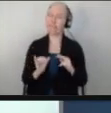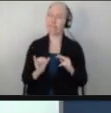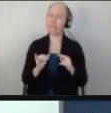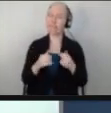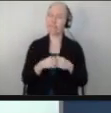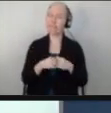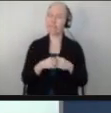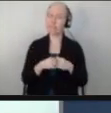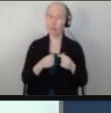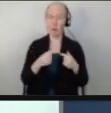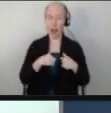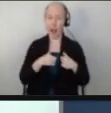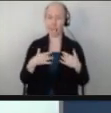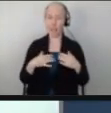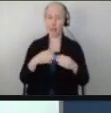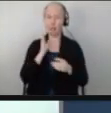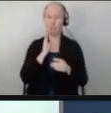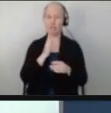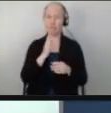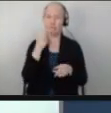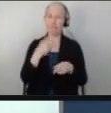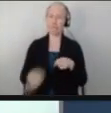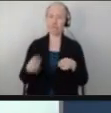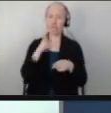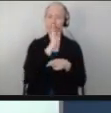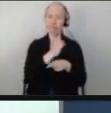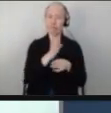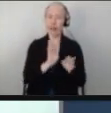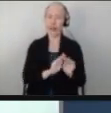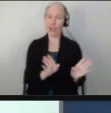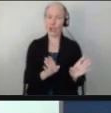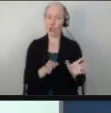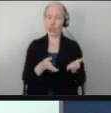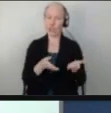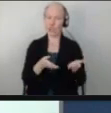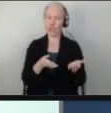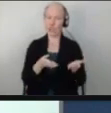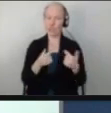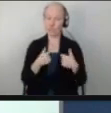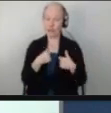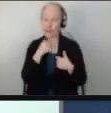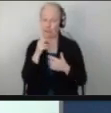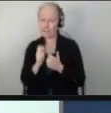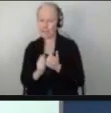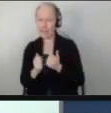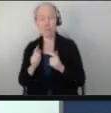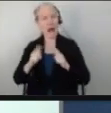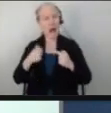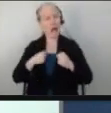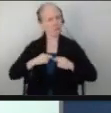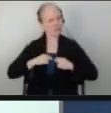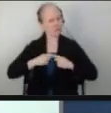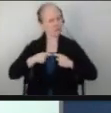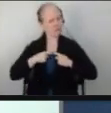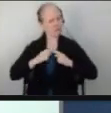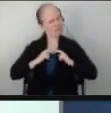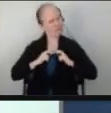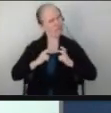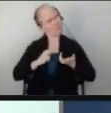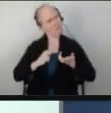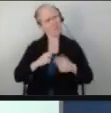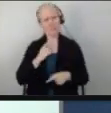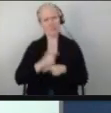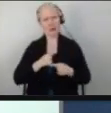see as being clarity is truly that, right? And then I'm not being one or the other. But, you know, but you do have